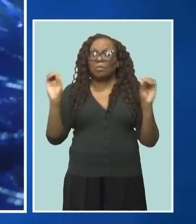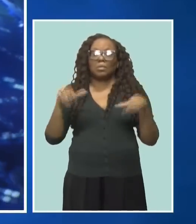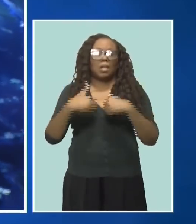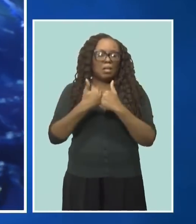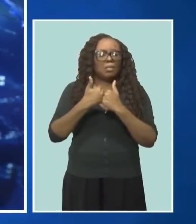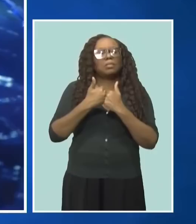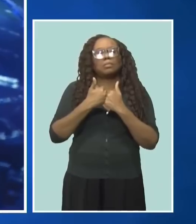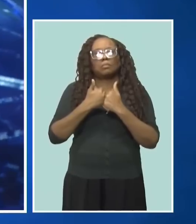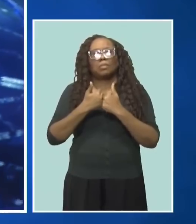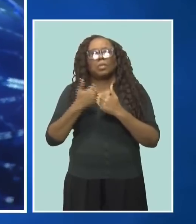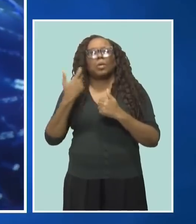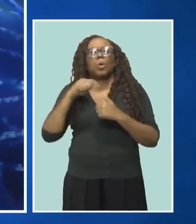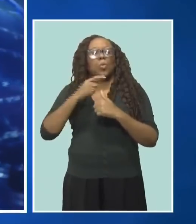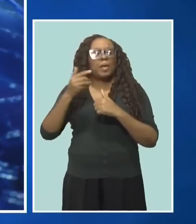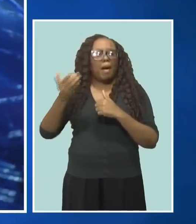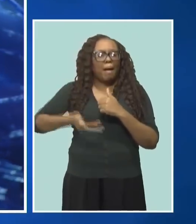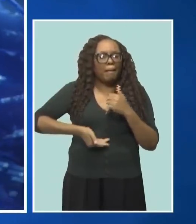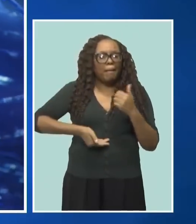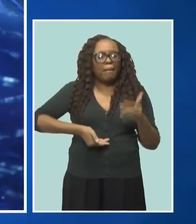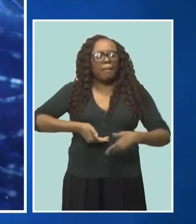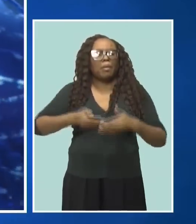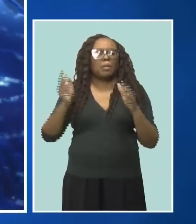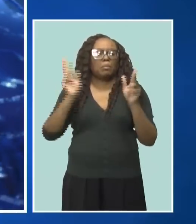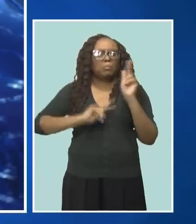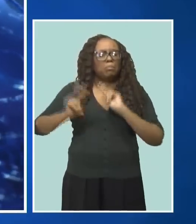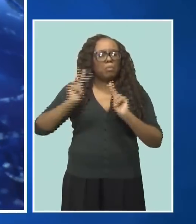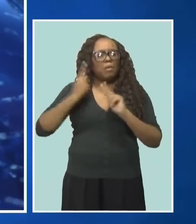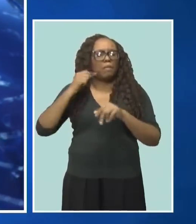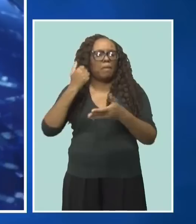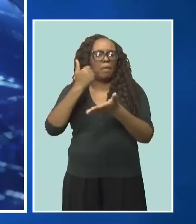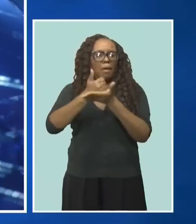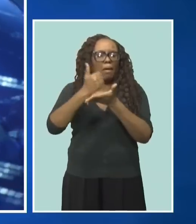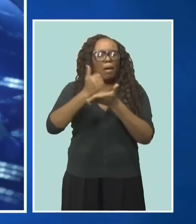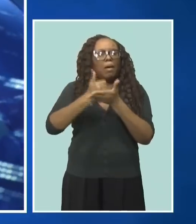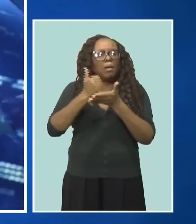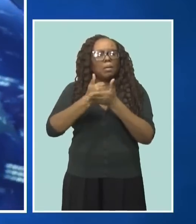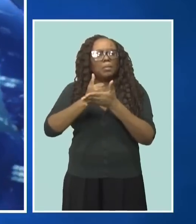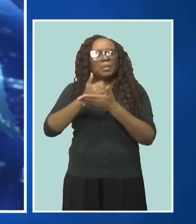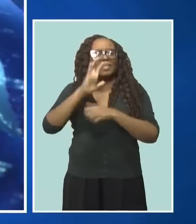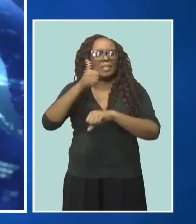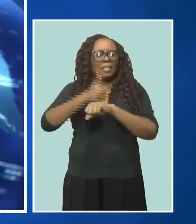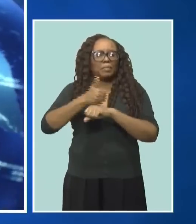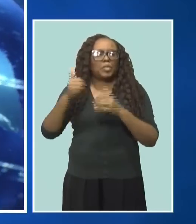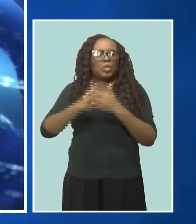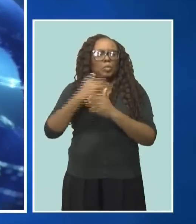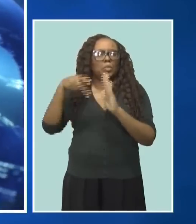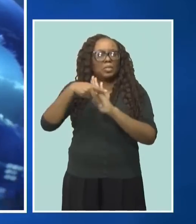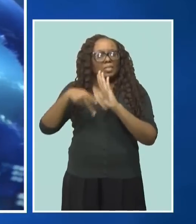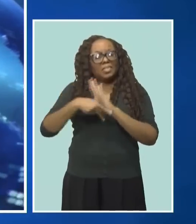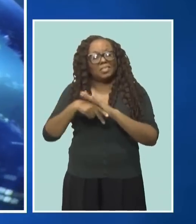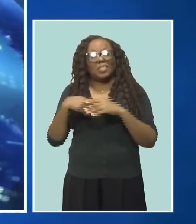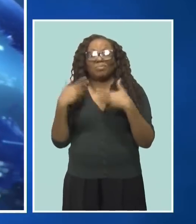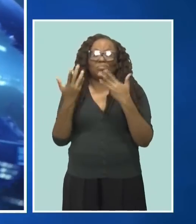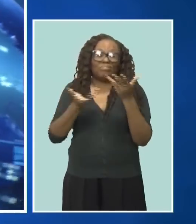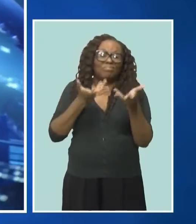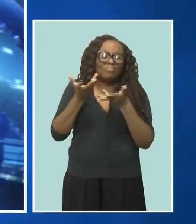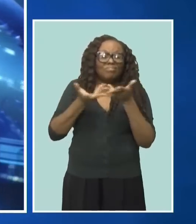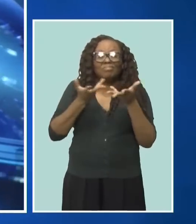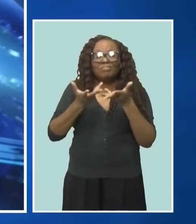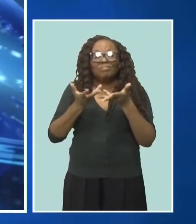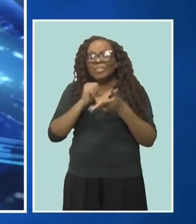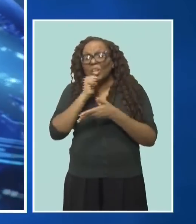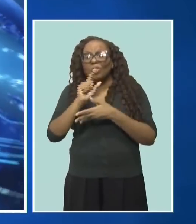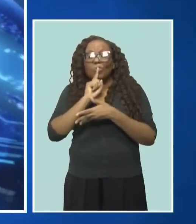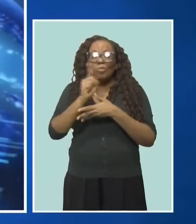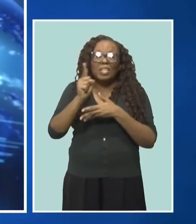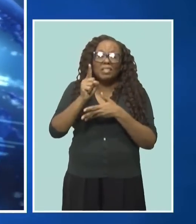hire out the consultants that we needed to assist us in advancing to where we are today. So really and truly, there's not a significant challenge that